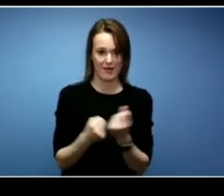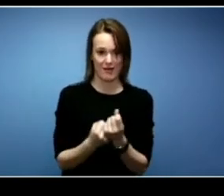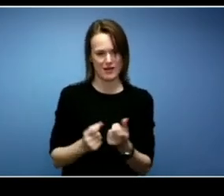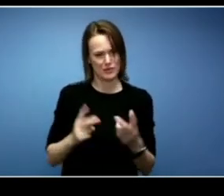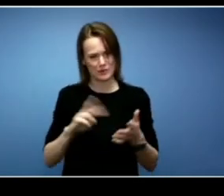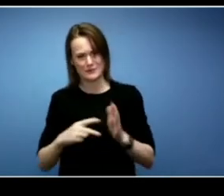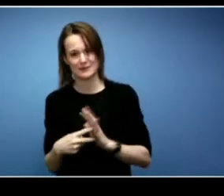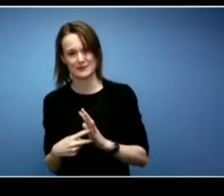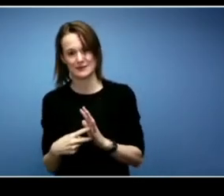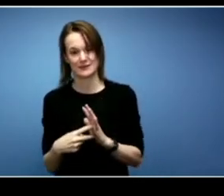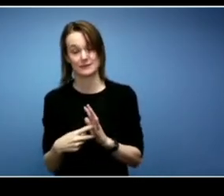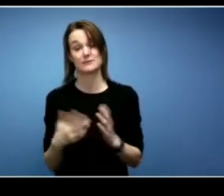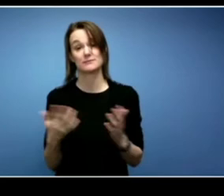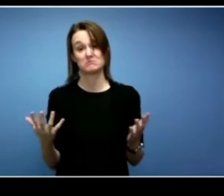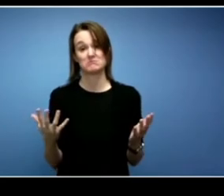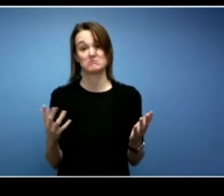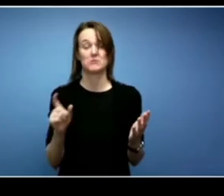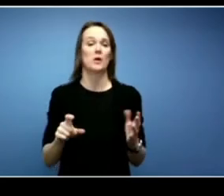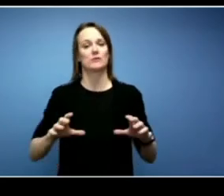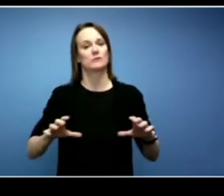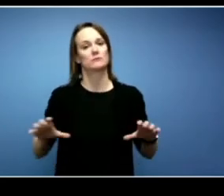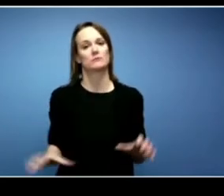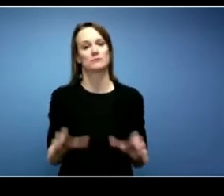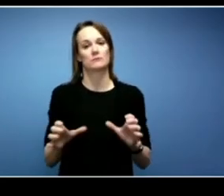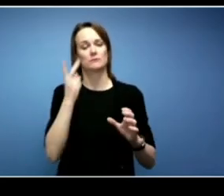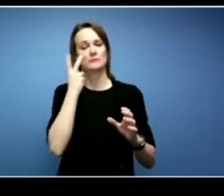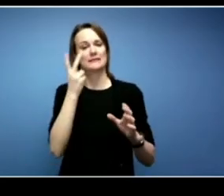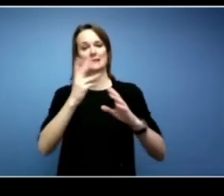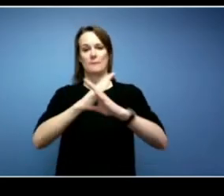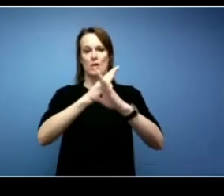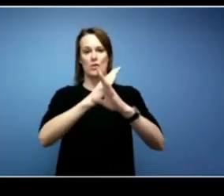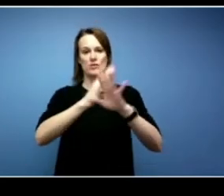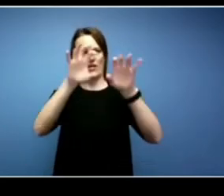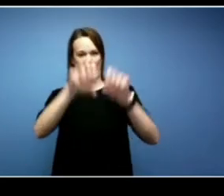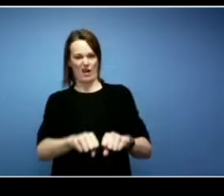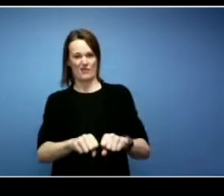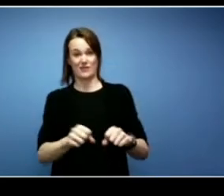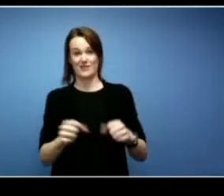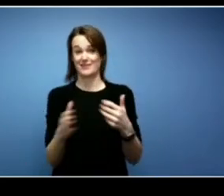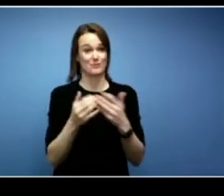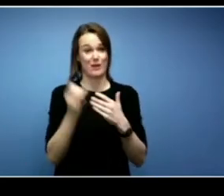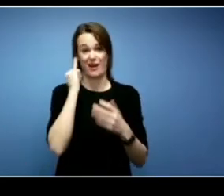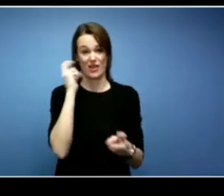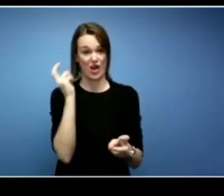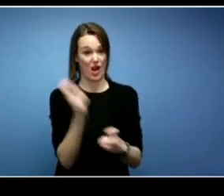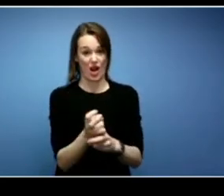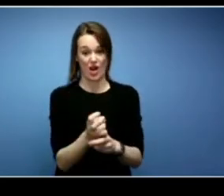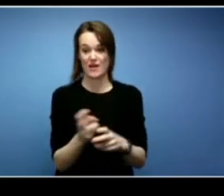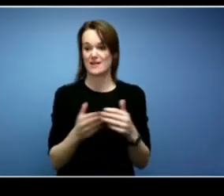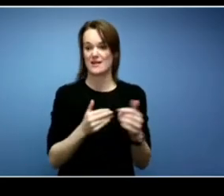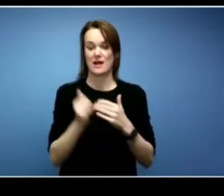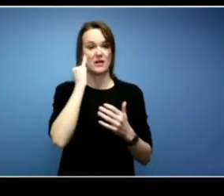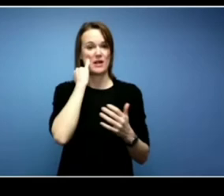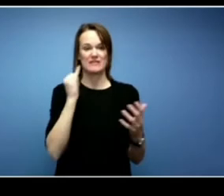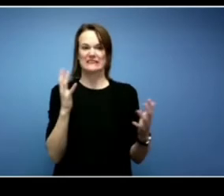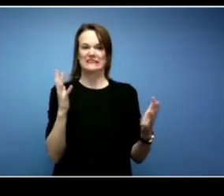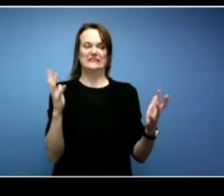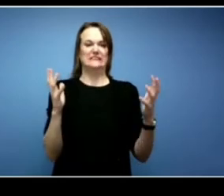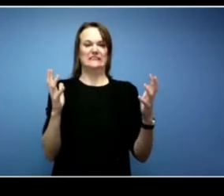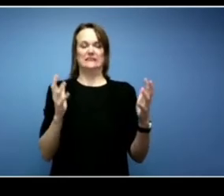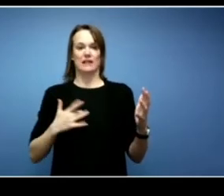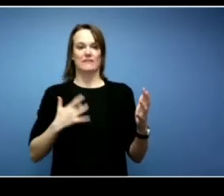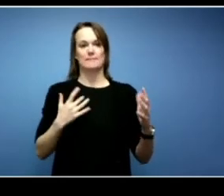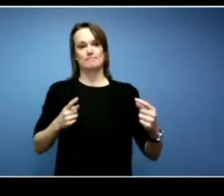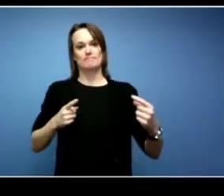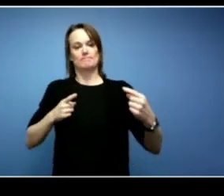requires us to do our part to break down barriers, even when that work is hard and hostile, to ensure we stand together in